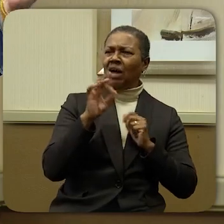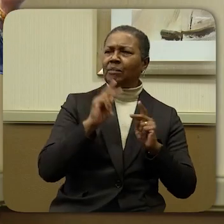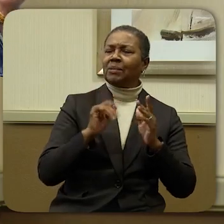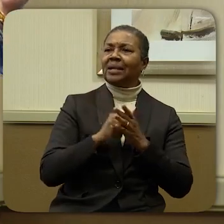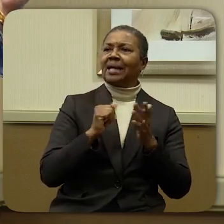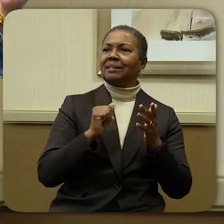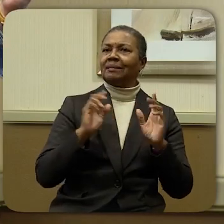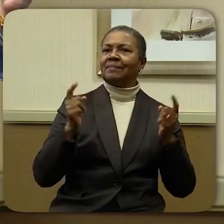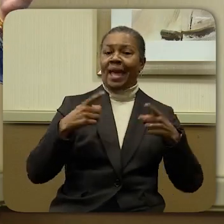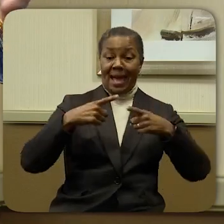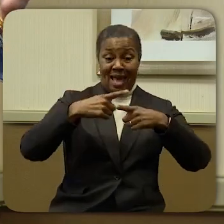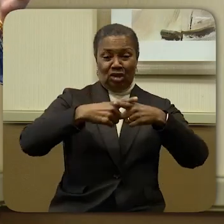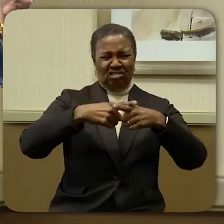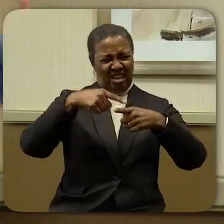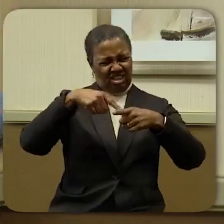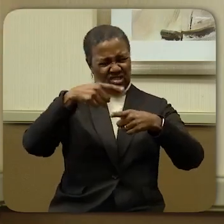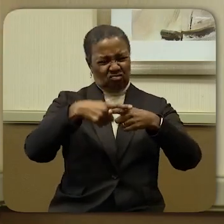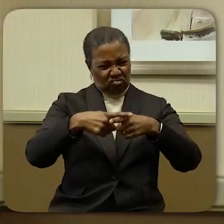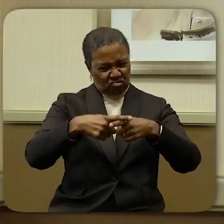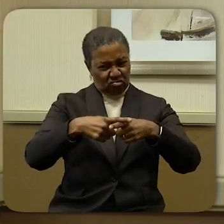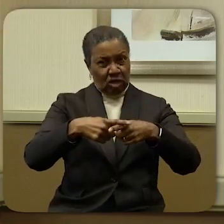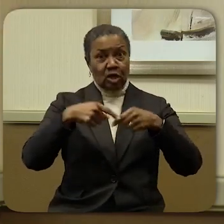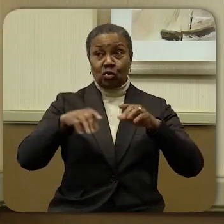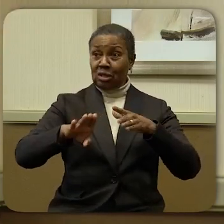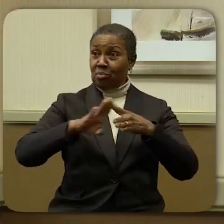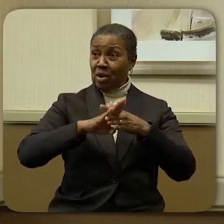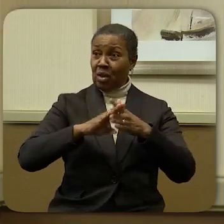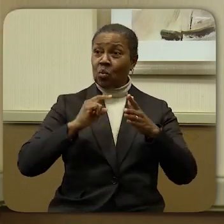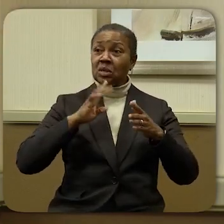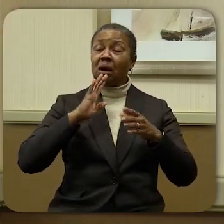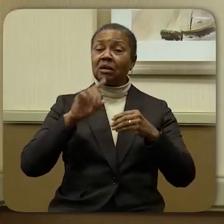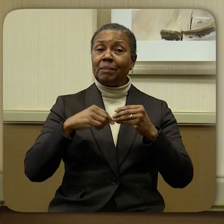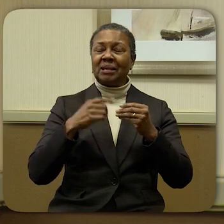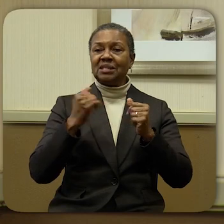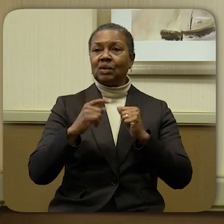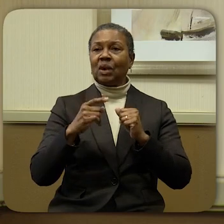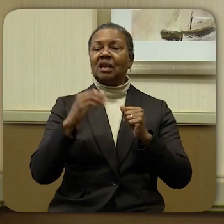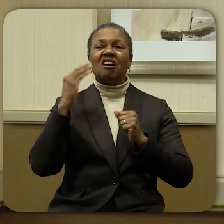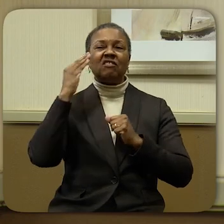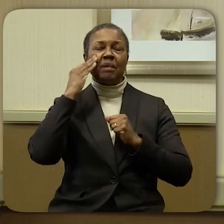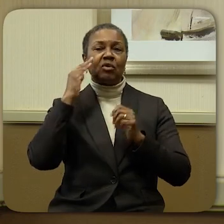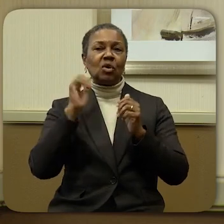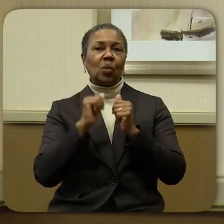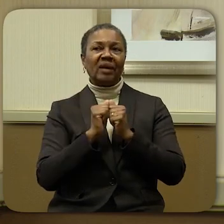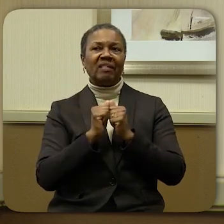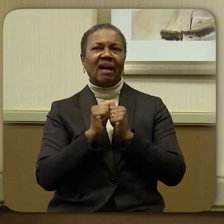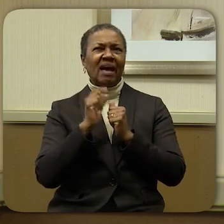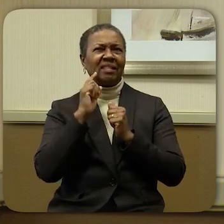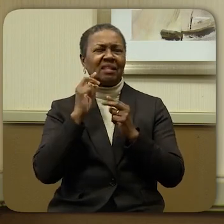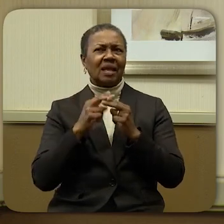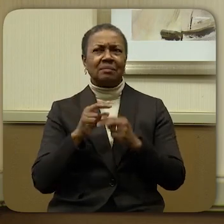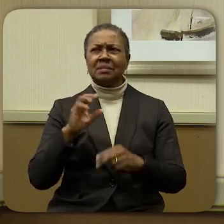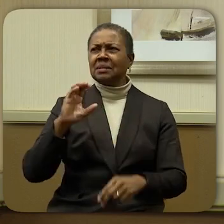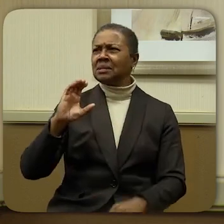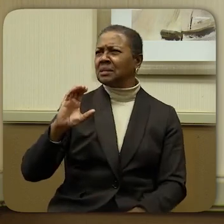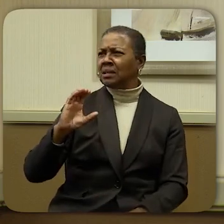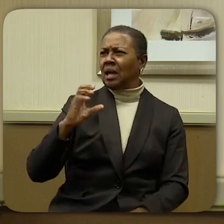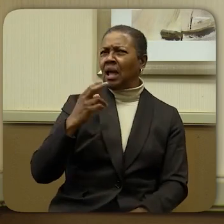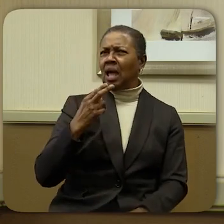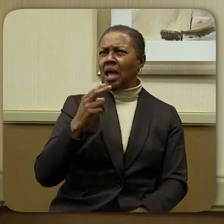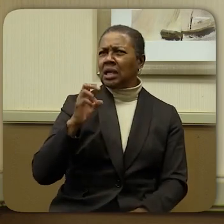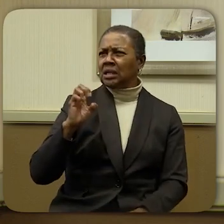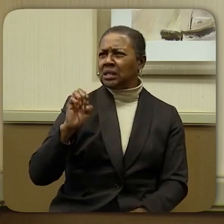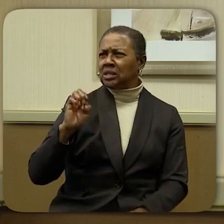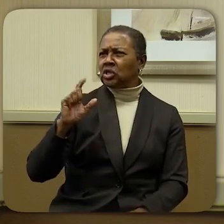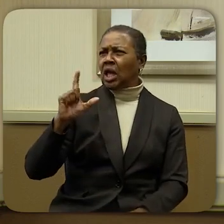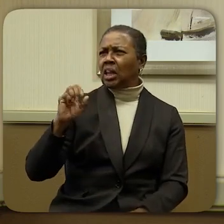at the intersections of those? And so during the break we were talking about, is anyone familiar with, I think their name is Chella Man on